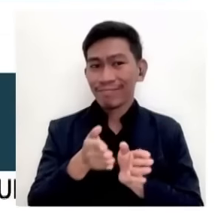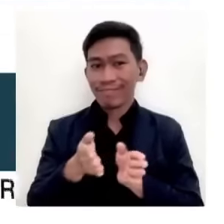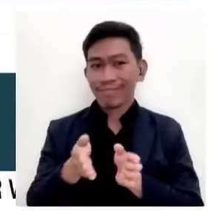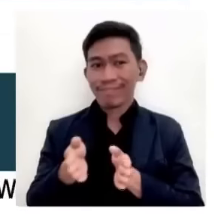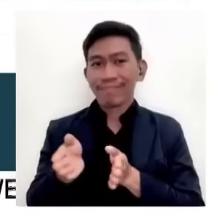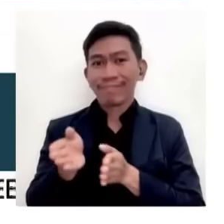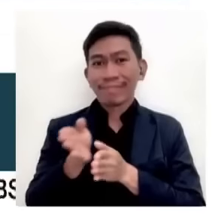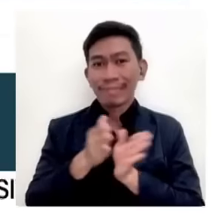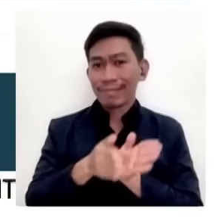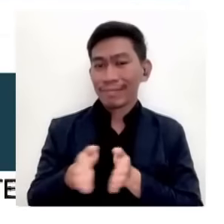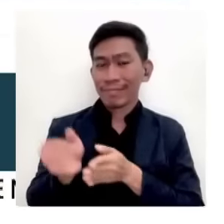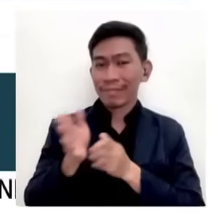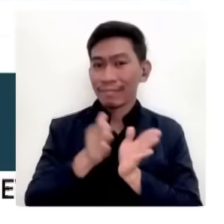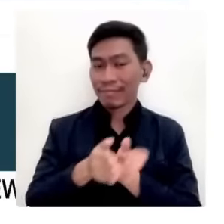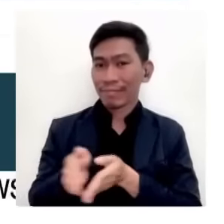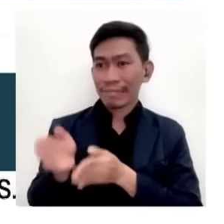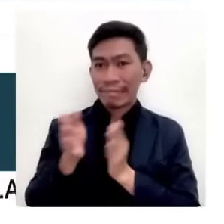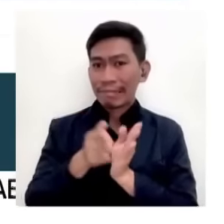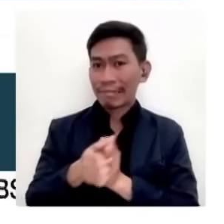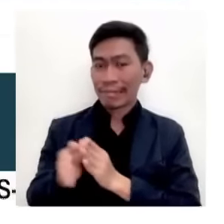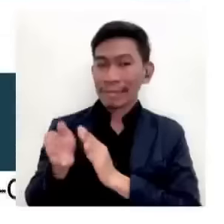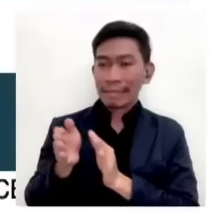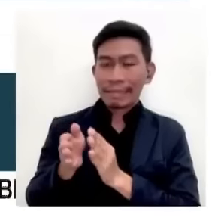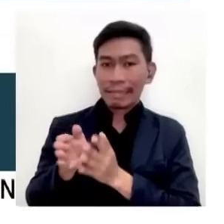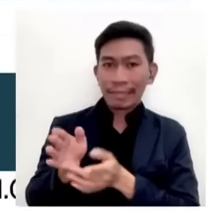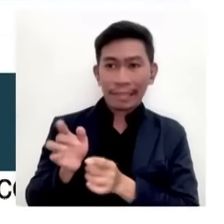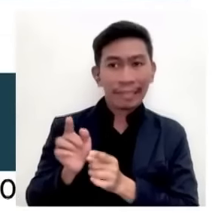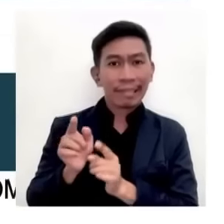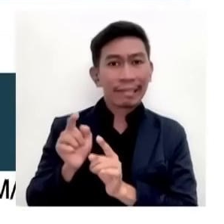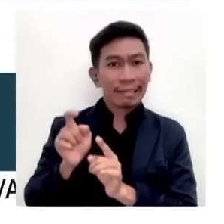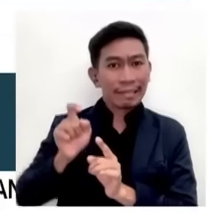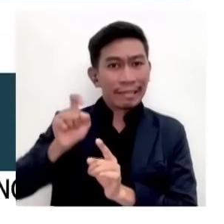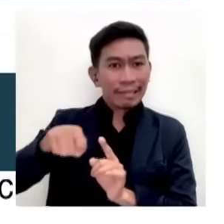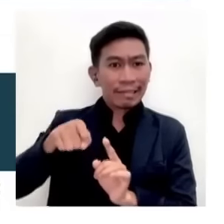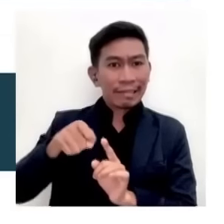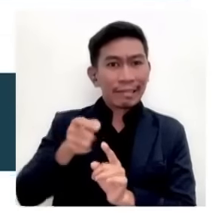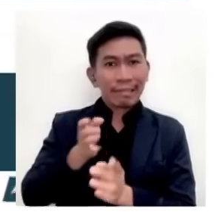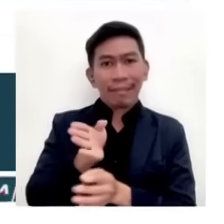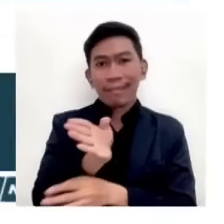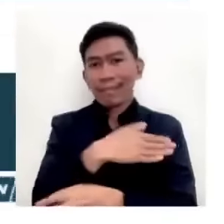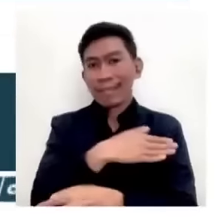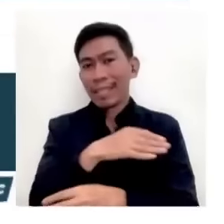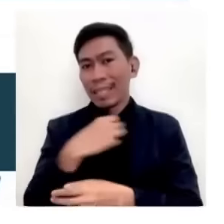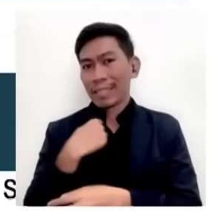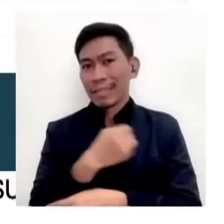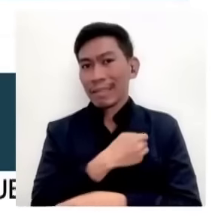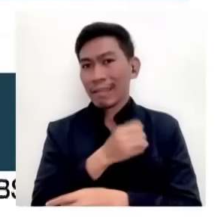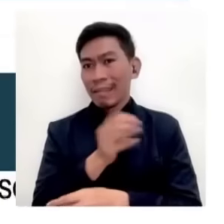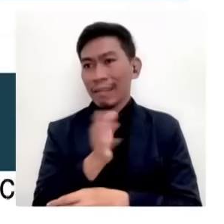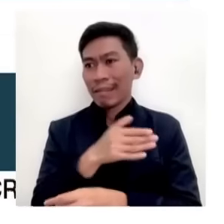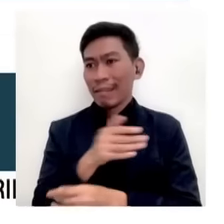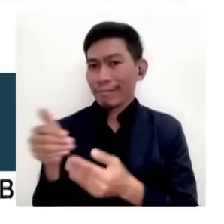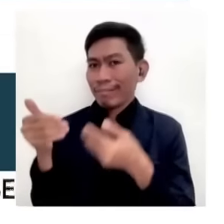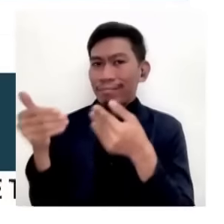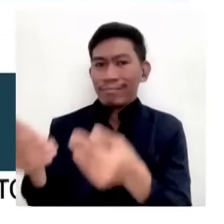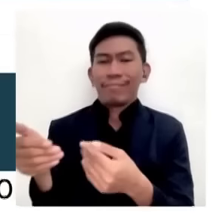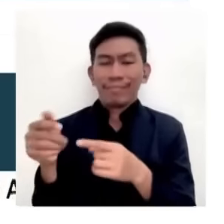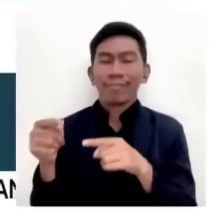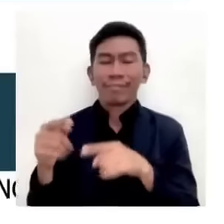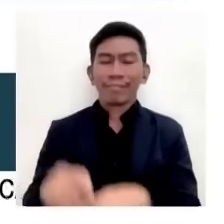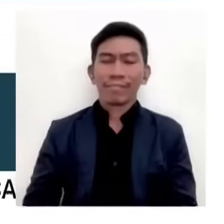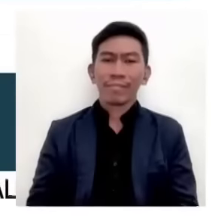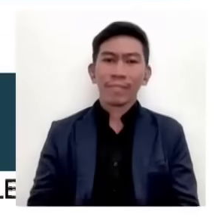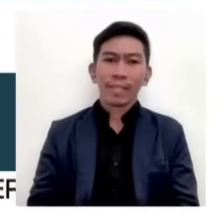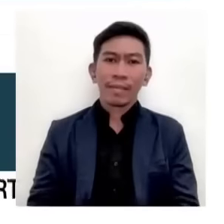a plan, a sinister plan, to really take out the Senate of the equation, no,